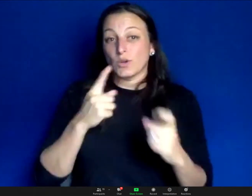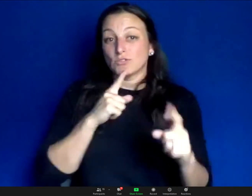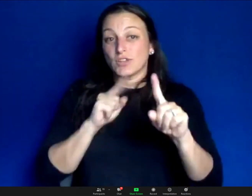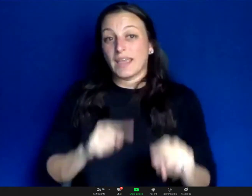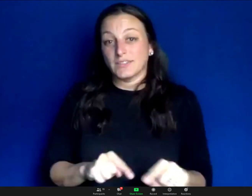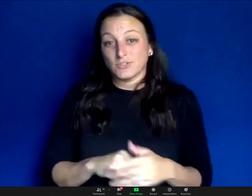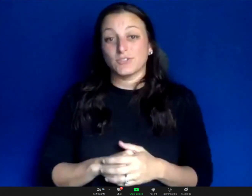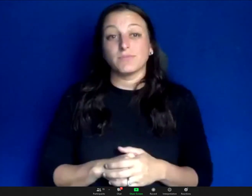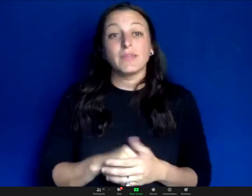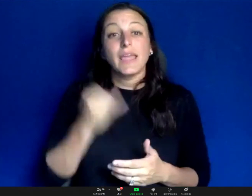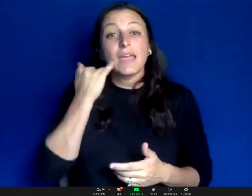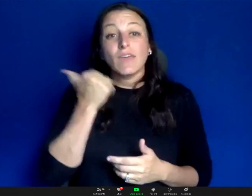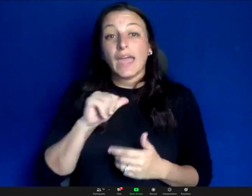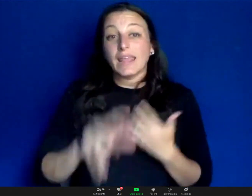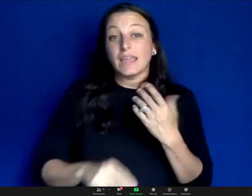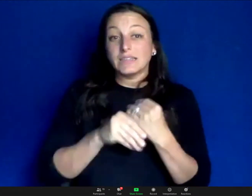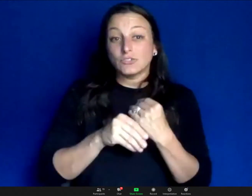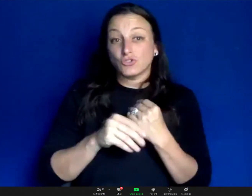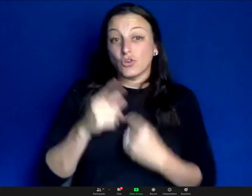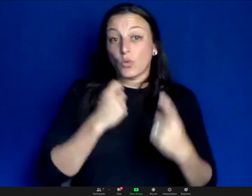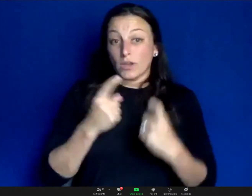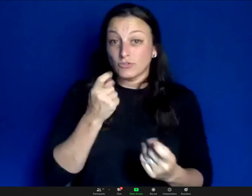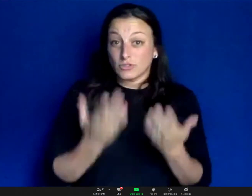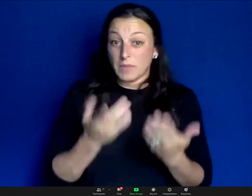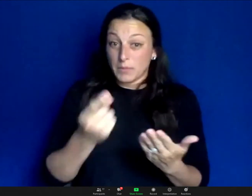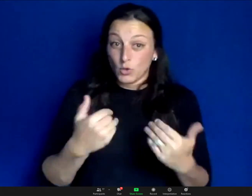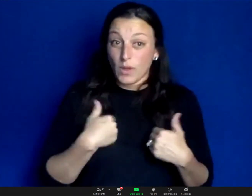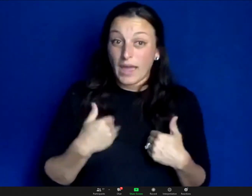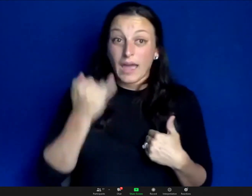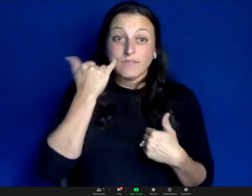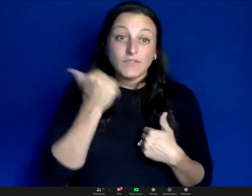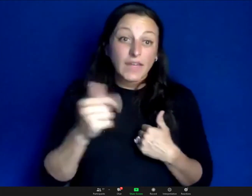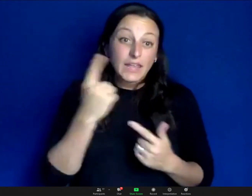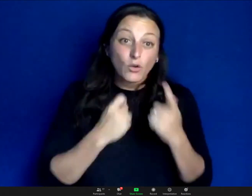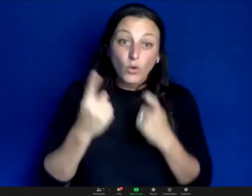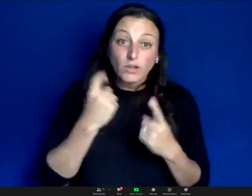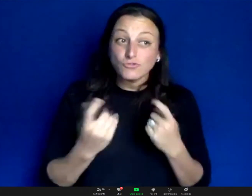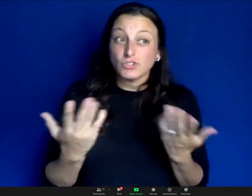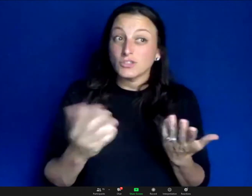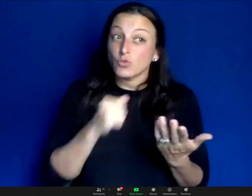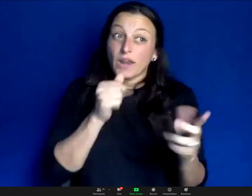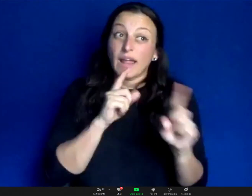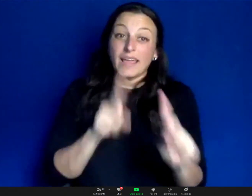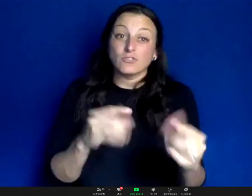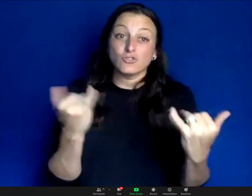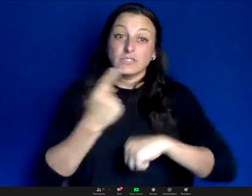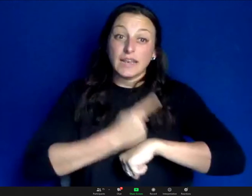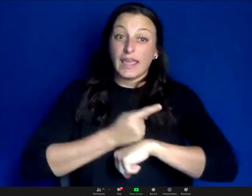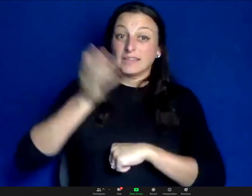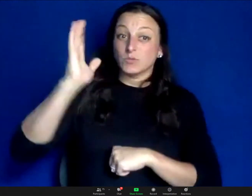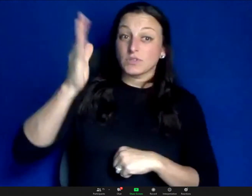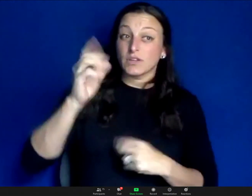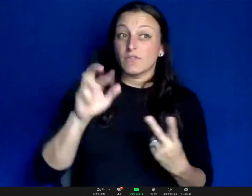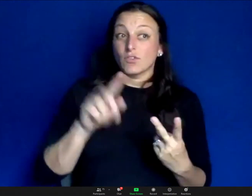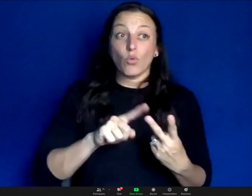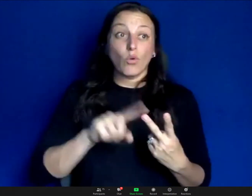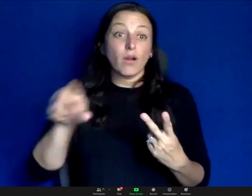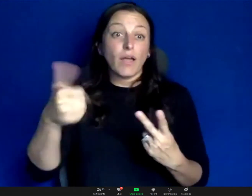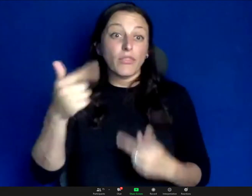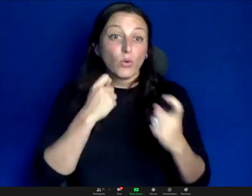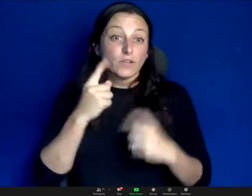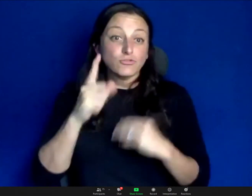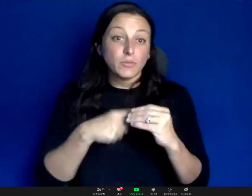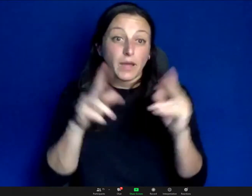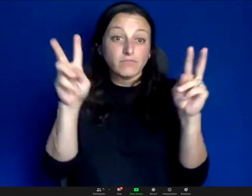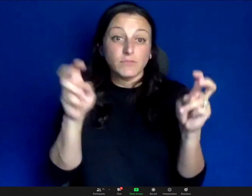session. Any additional questions that you might have, any questions that were not answered in today's press conference, or questions on topics that were not